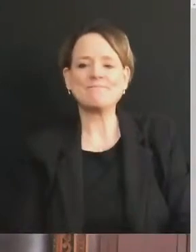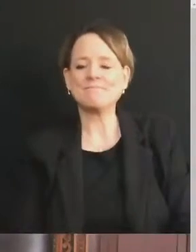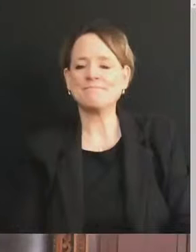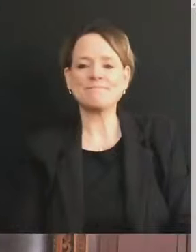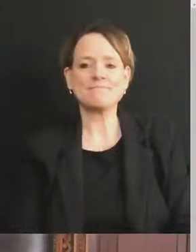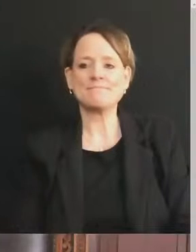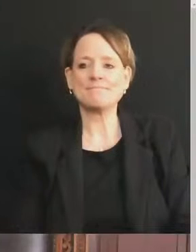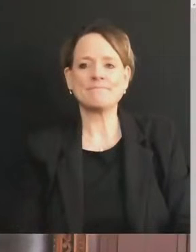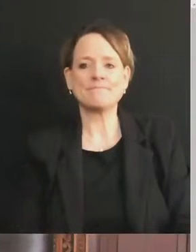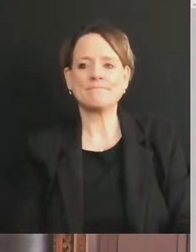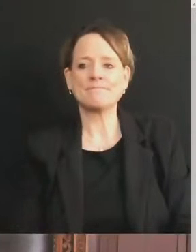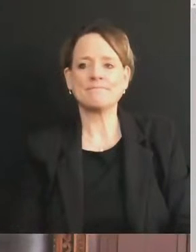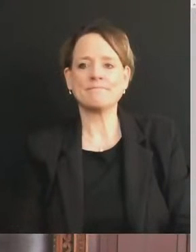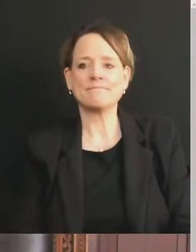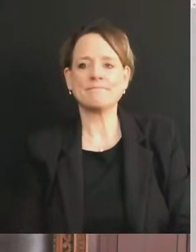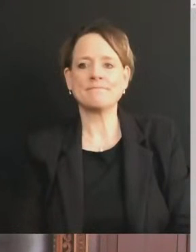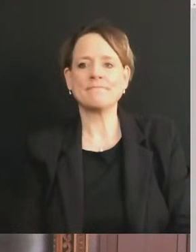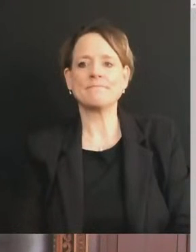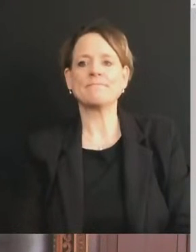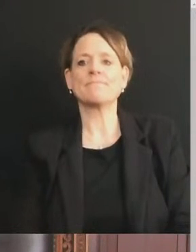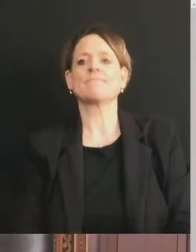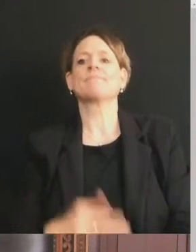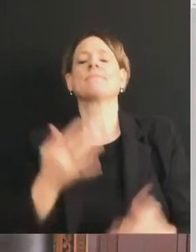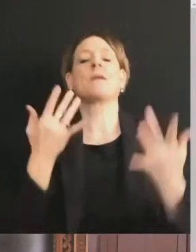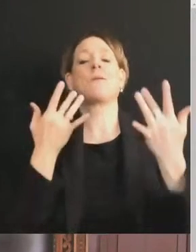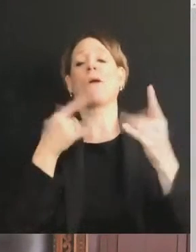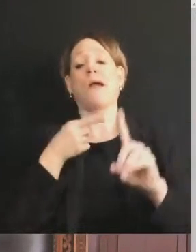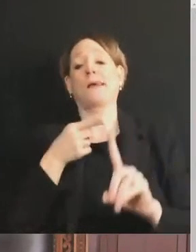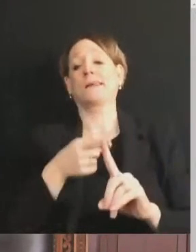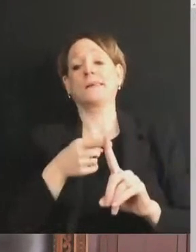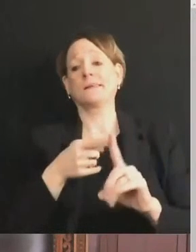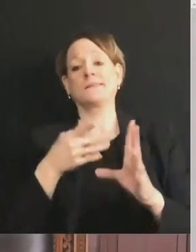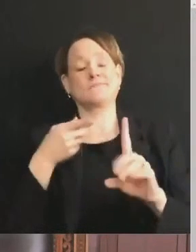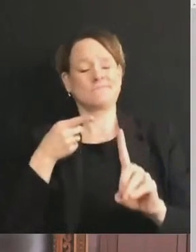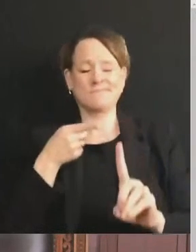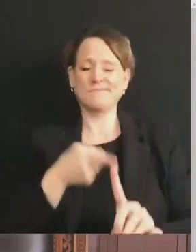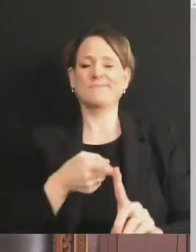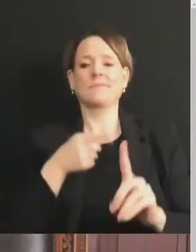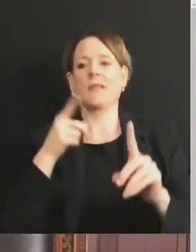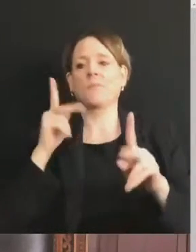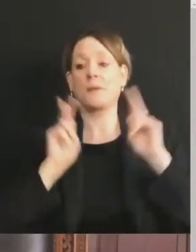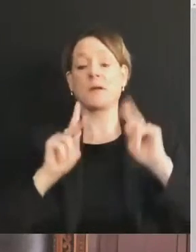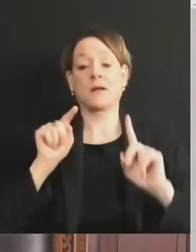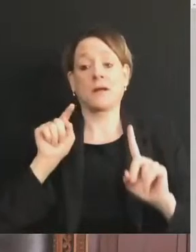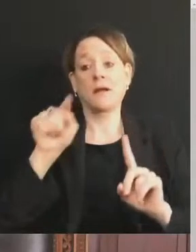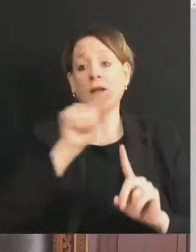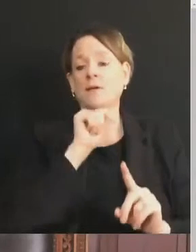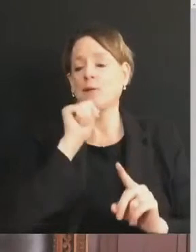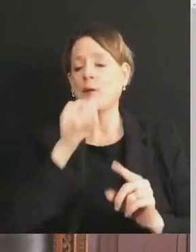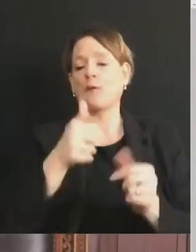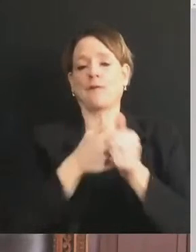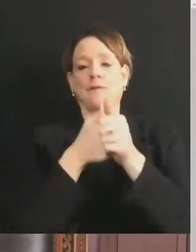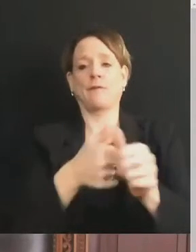very basic things. And so we will continue to fight those issues and